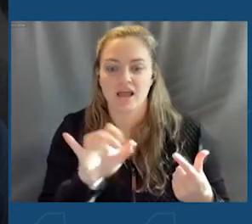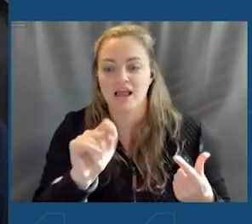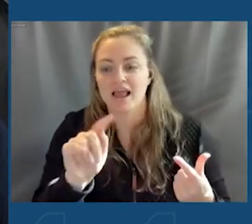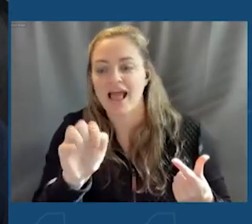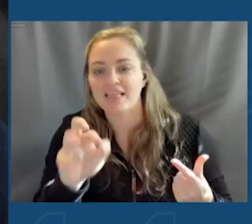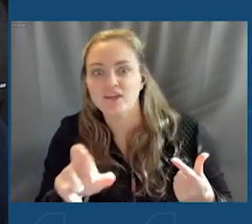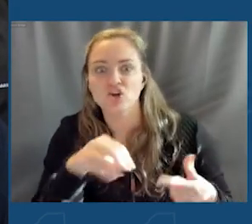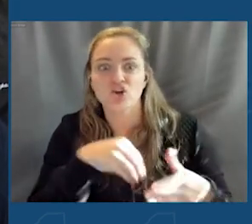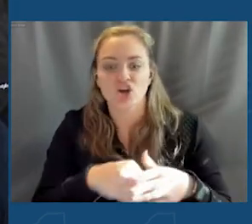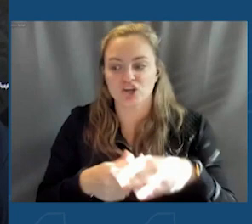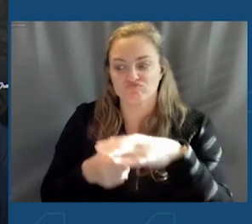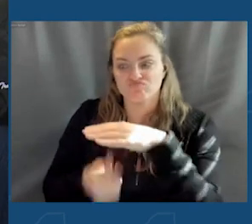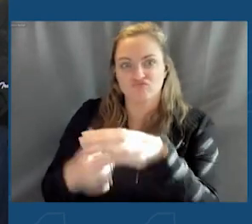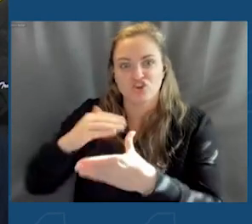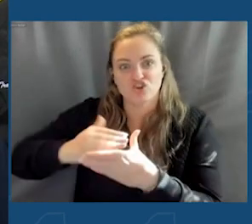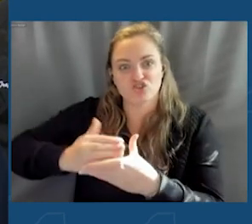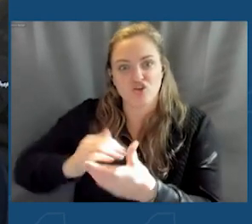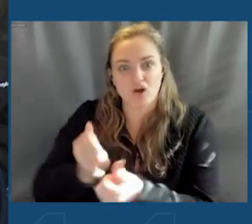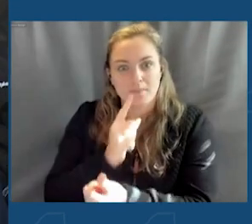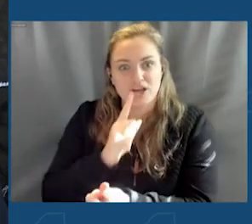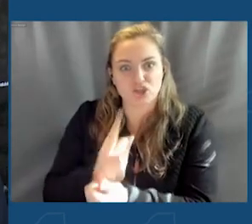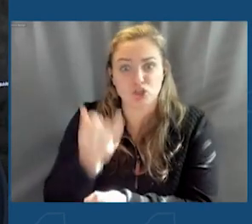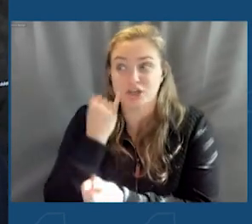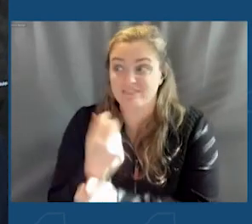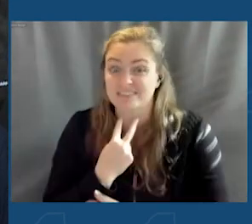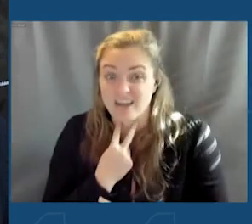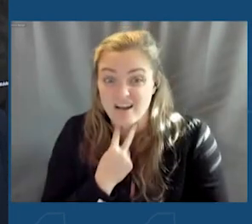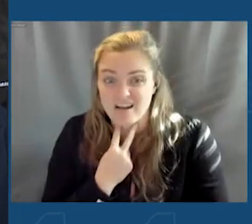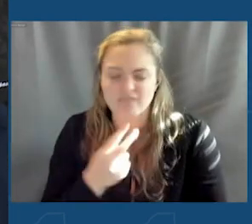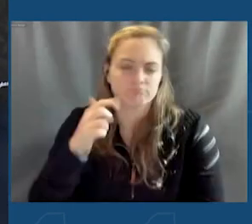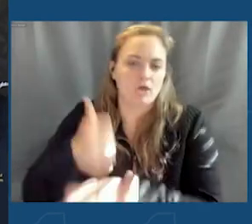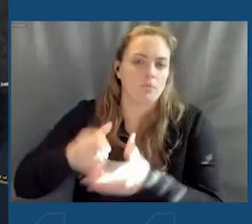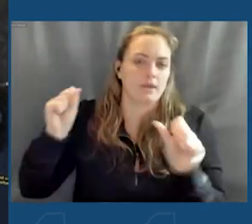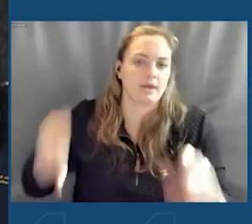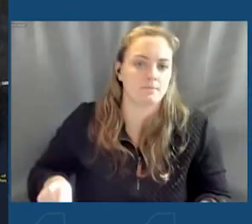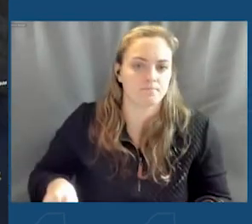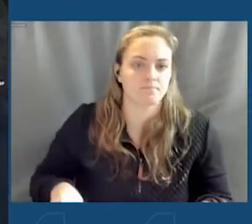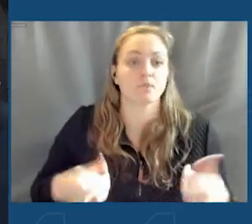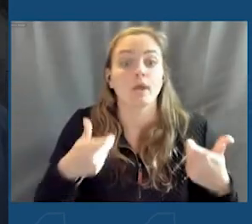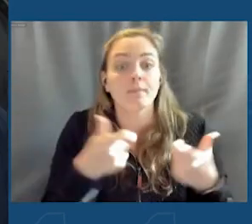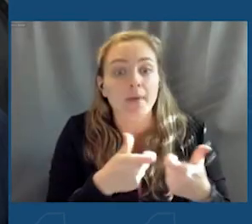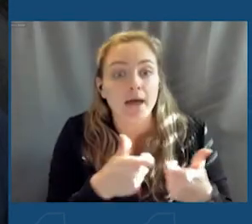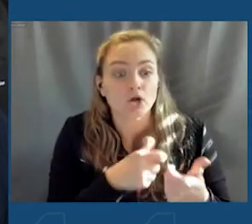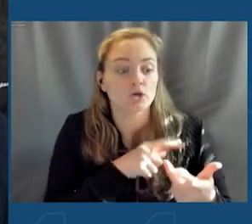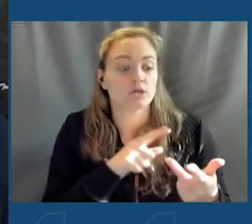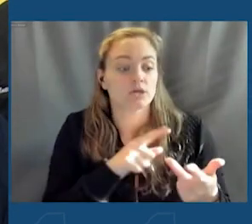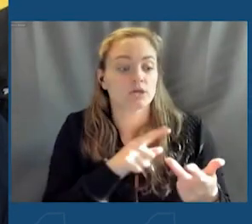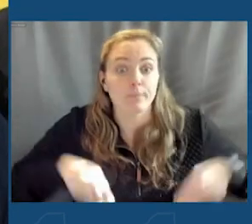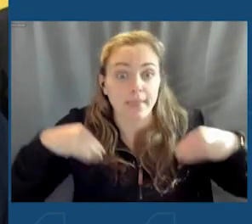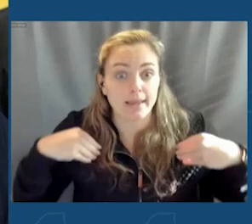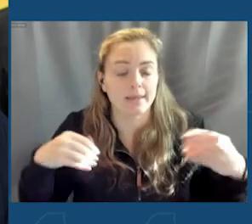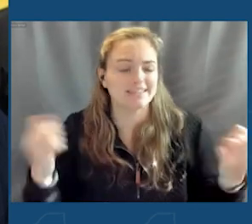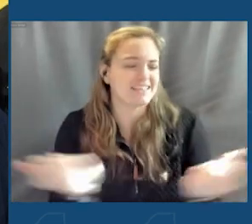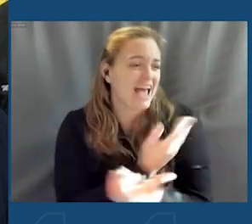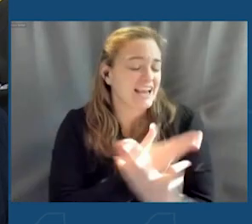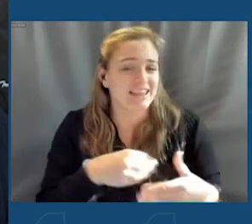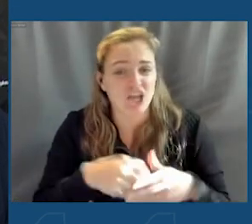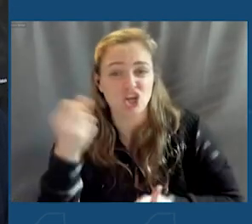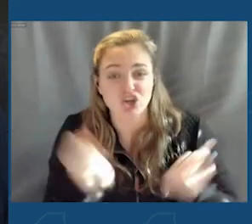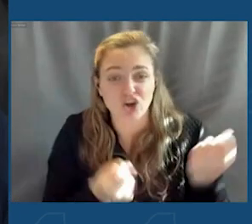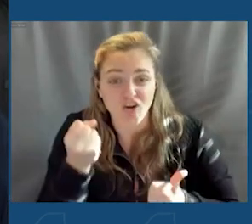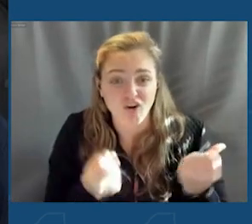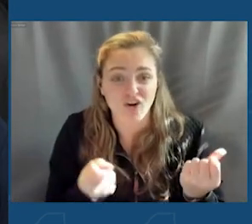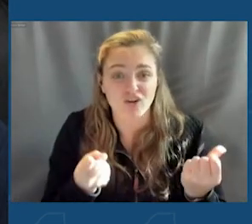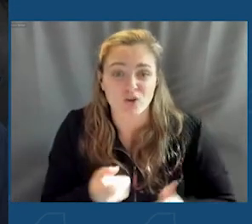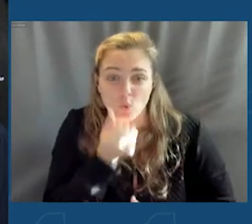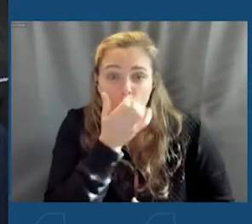stuck. We've used that myself. Get the batteries. Make sure there's blankets and anything in your vehicle. If you do need to travel, if you're